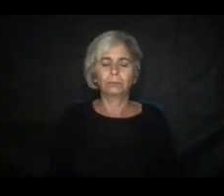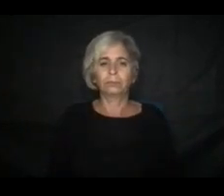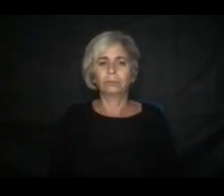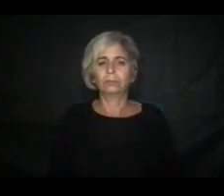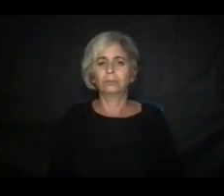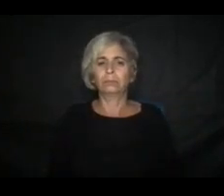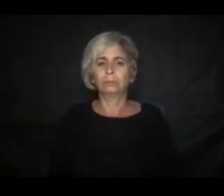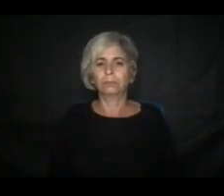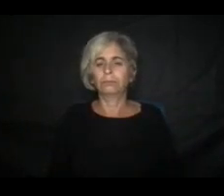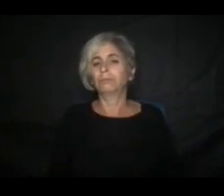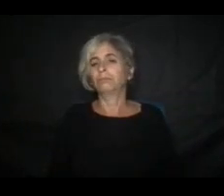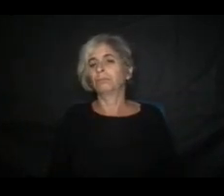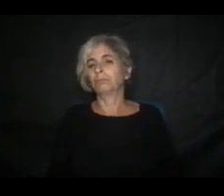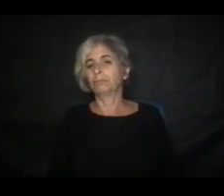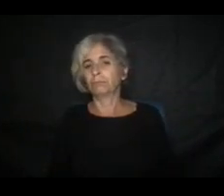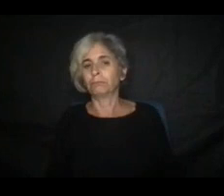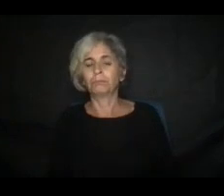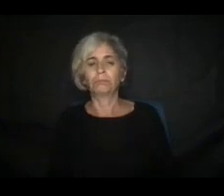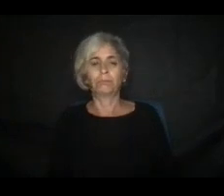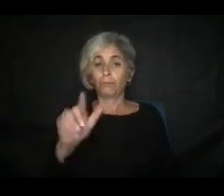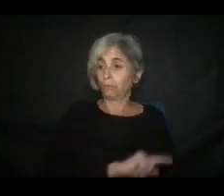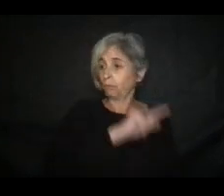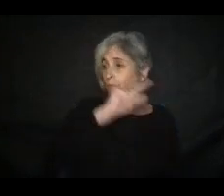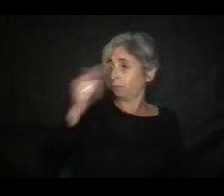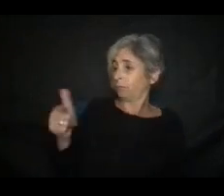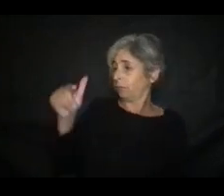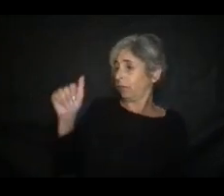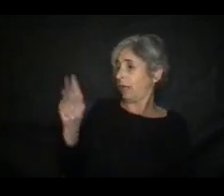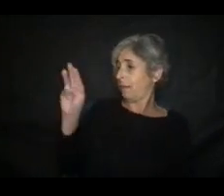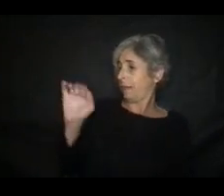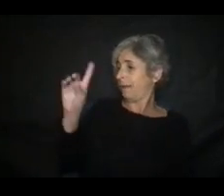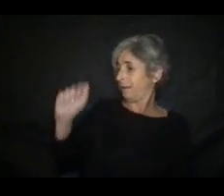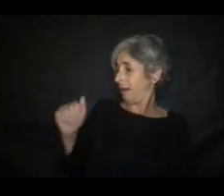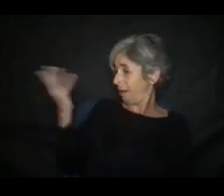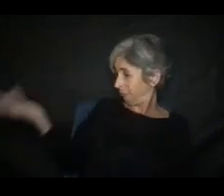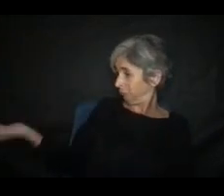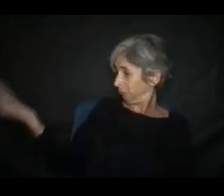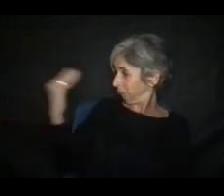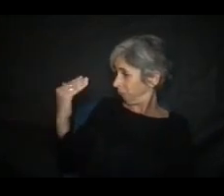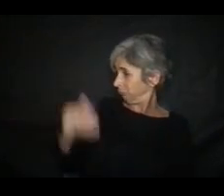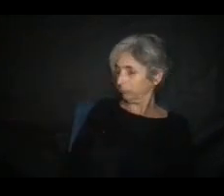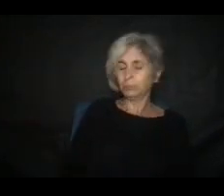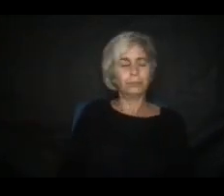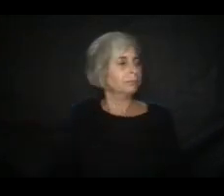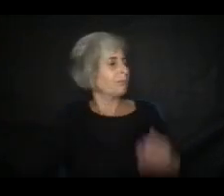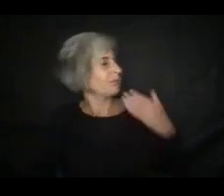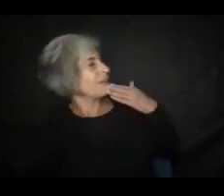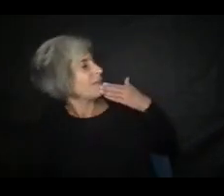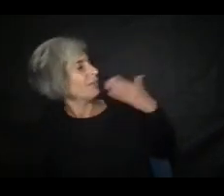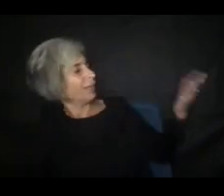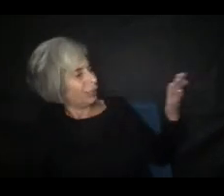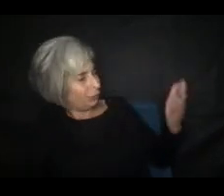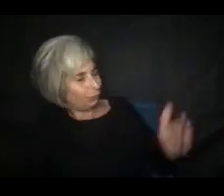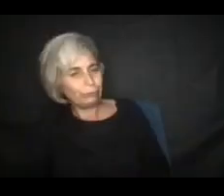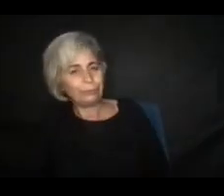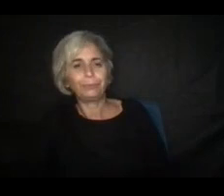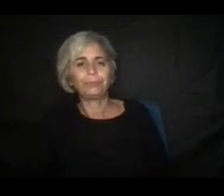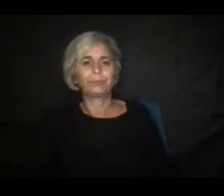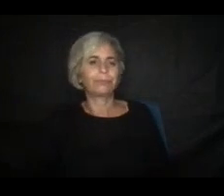So Amanda, I'll turn this over to you and let you discuss a little bit further. Thank you, Jonathan. Thank